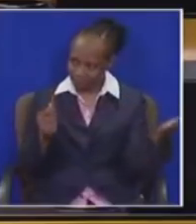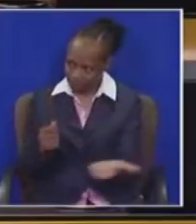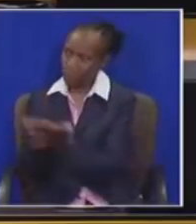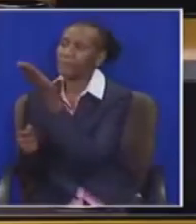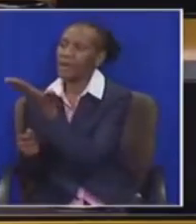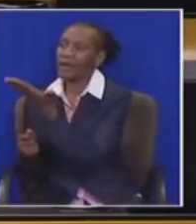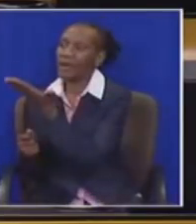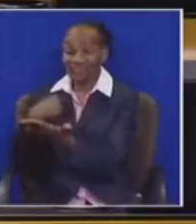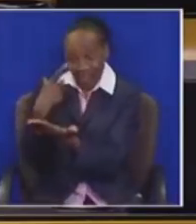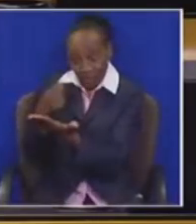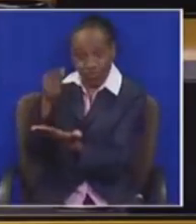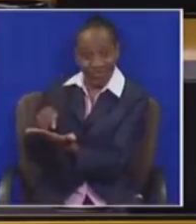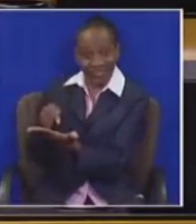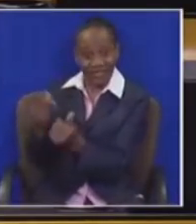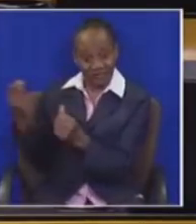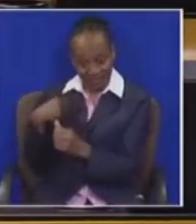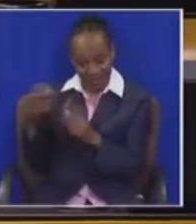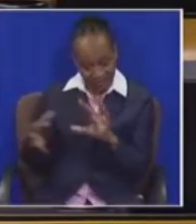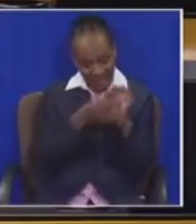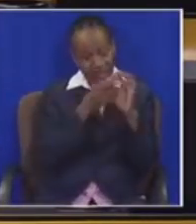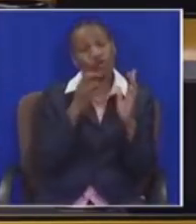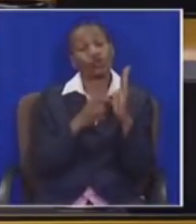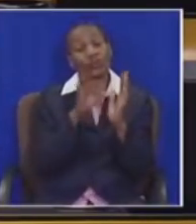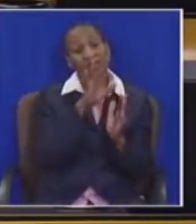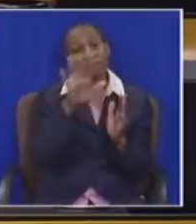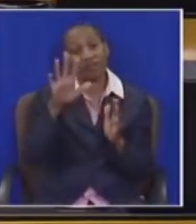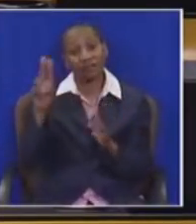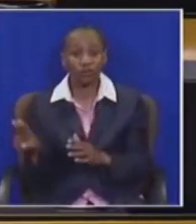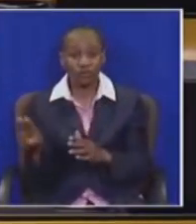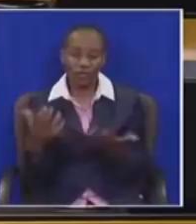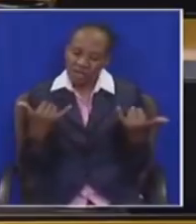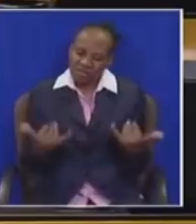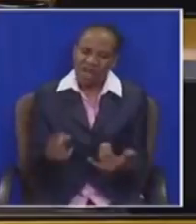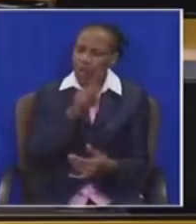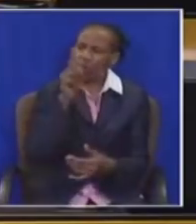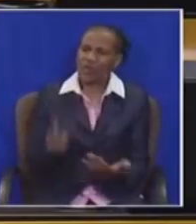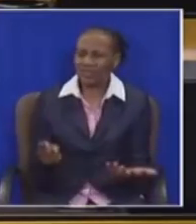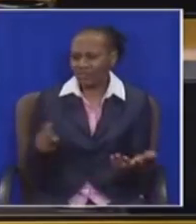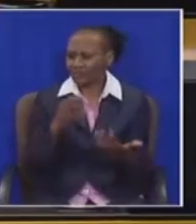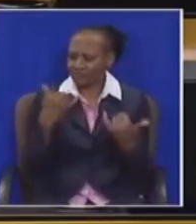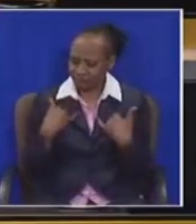Rule 352. Now the question I would ask is there any logic